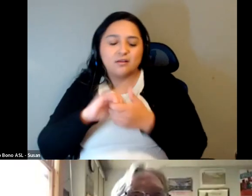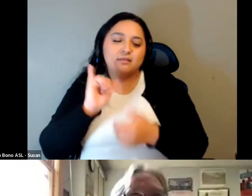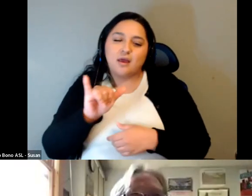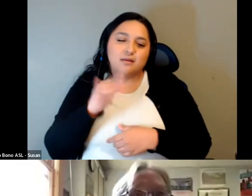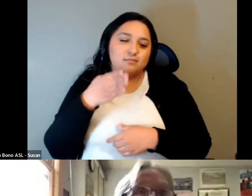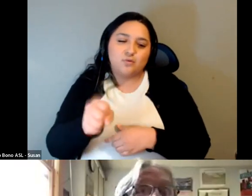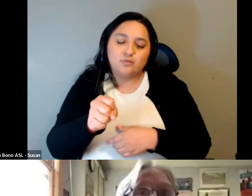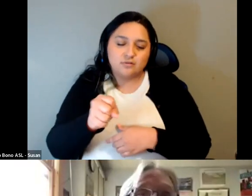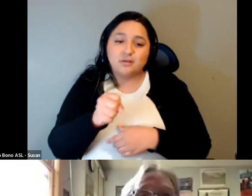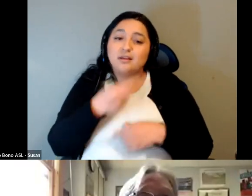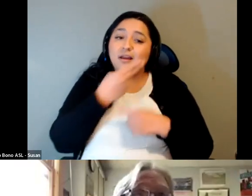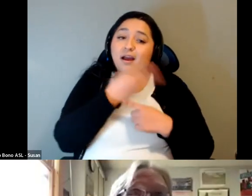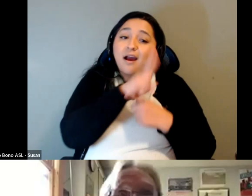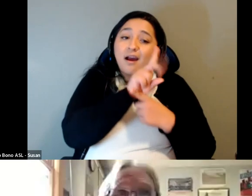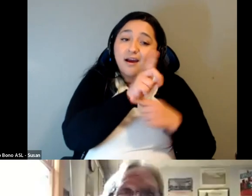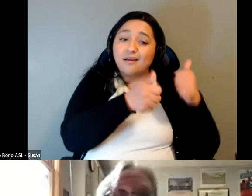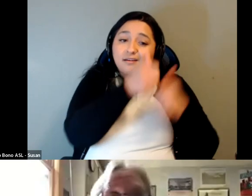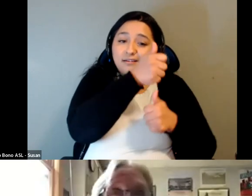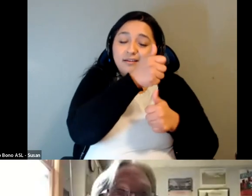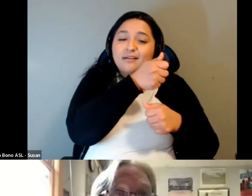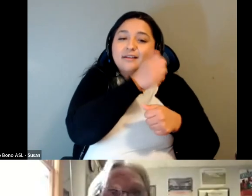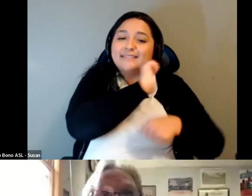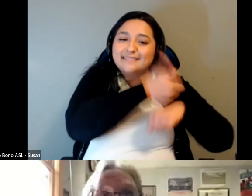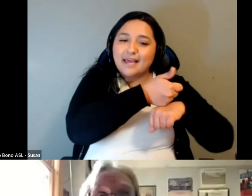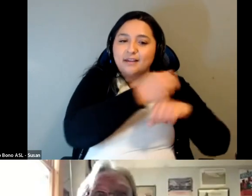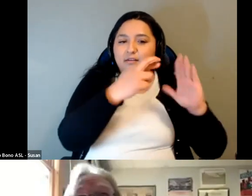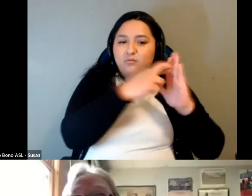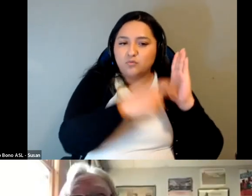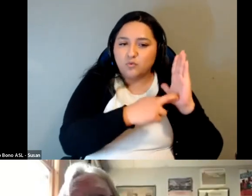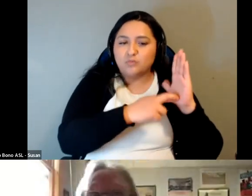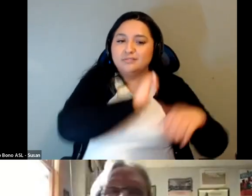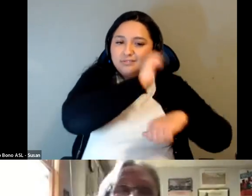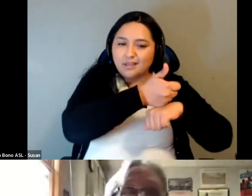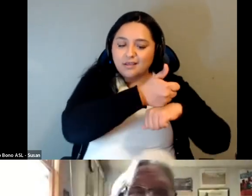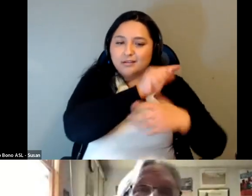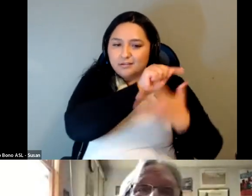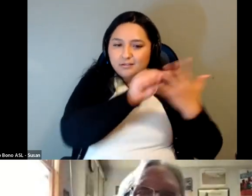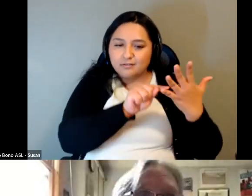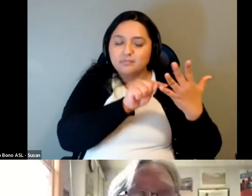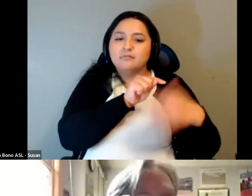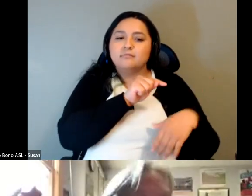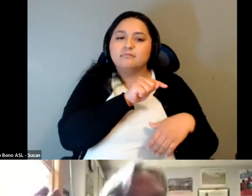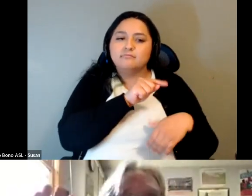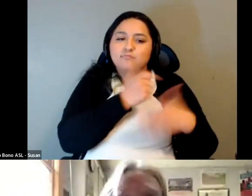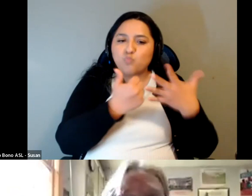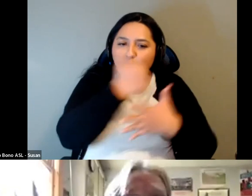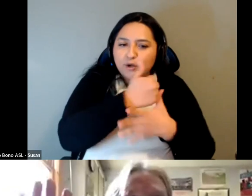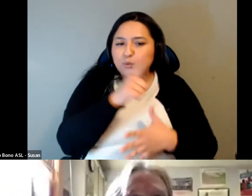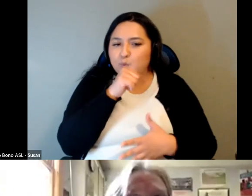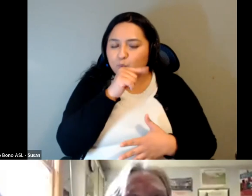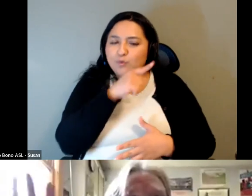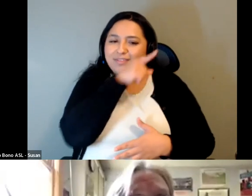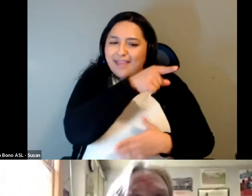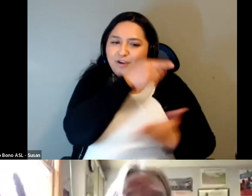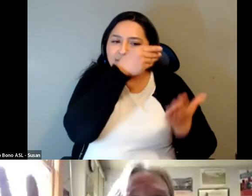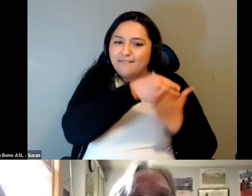setting the regs, and HUD is setting the priorities, and HUD is driving the funding. So, you know, mandating